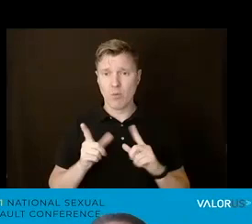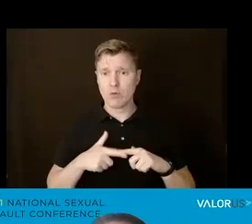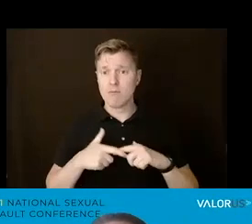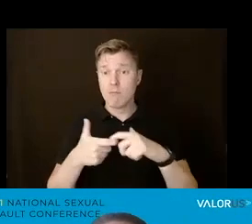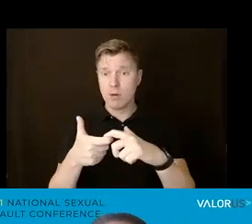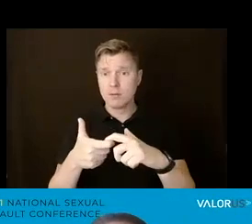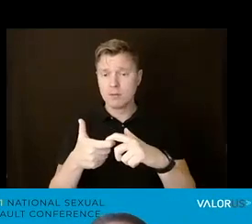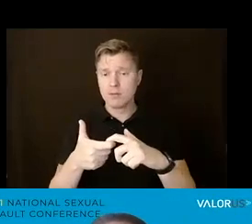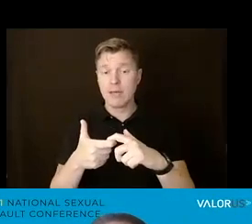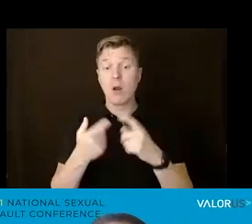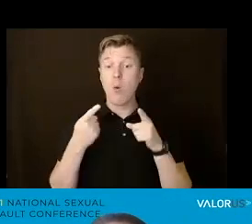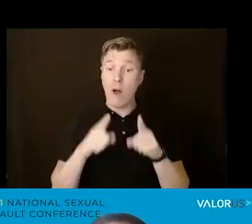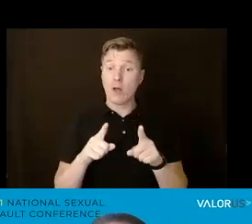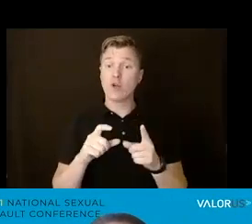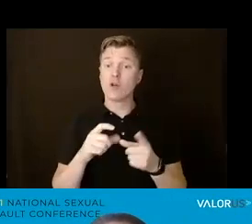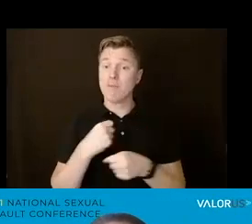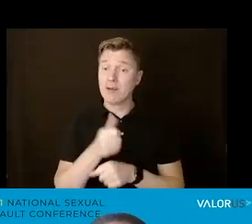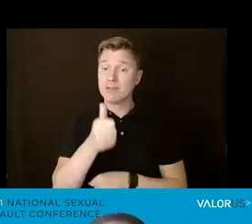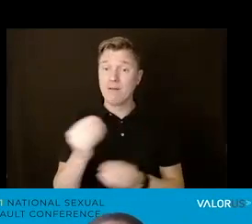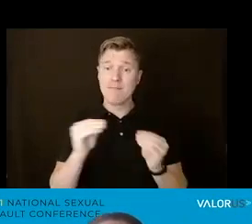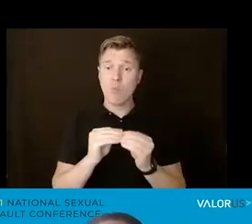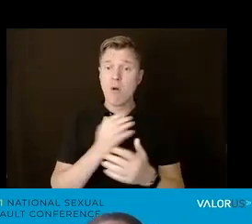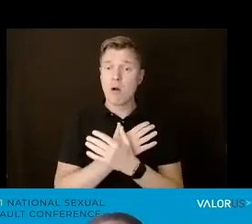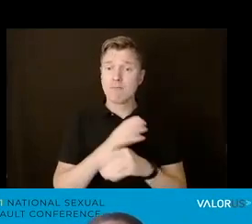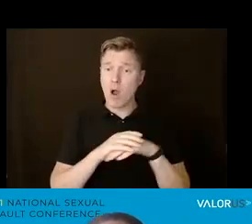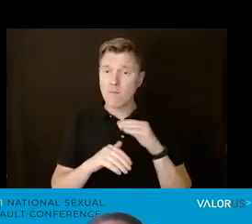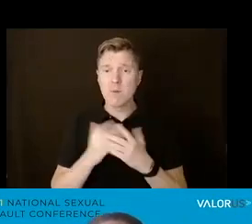And maybe while you're doing that, you might take a deep breath.